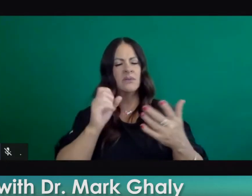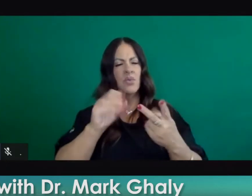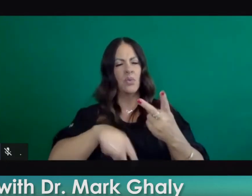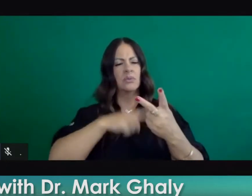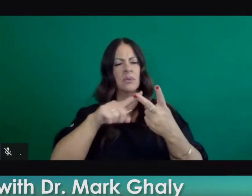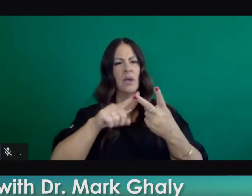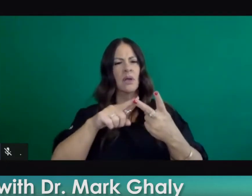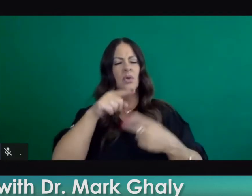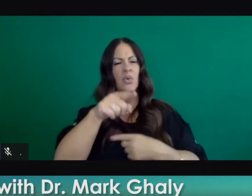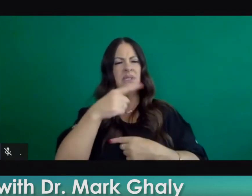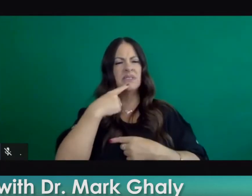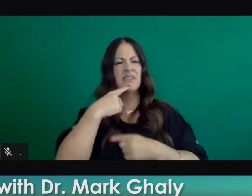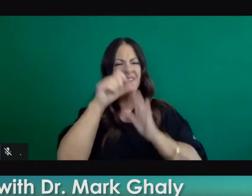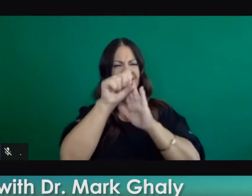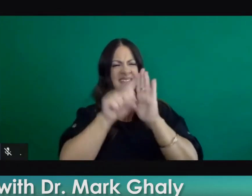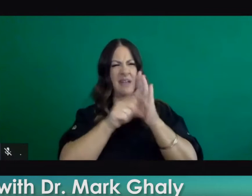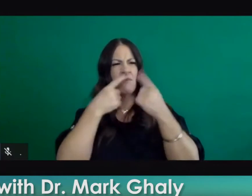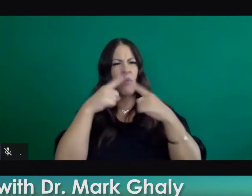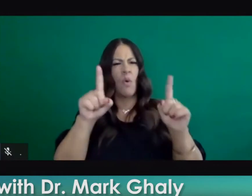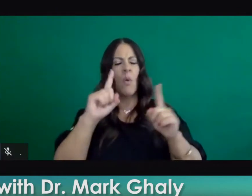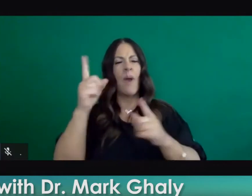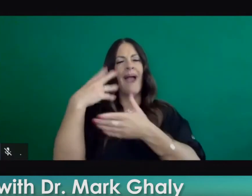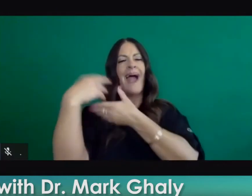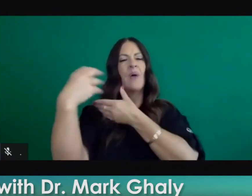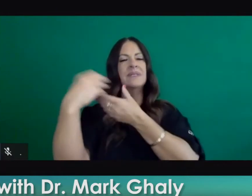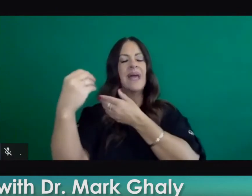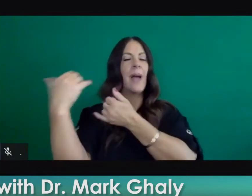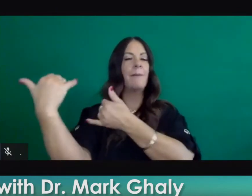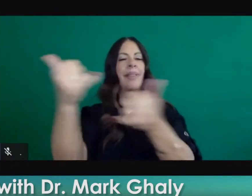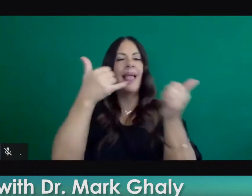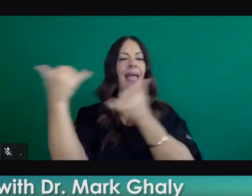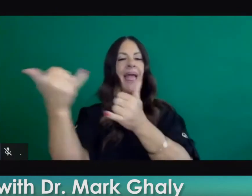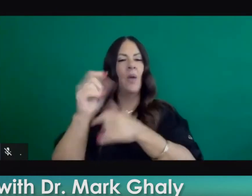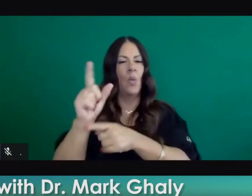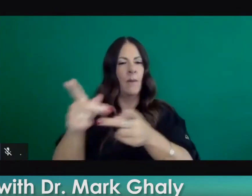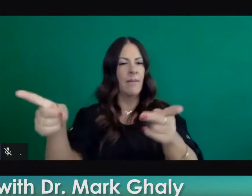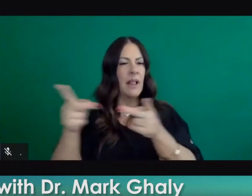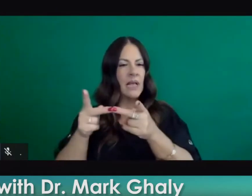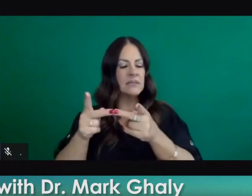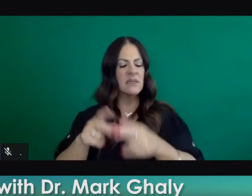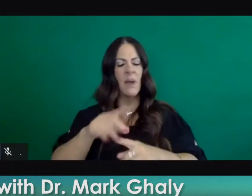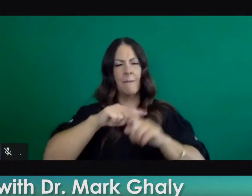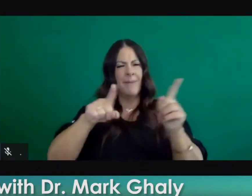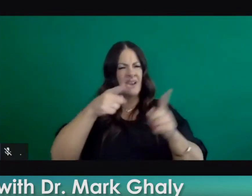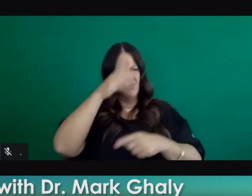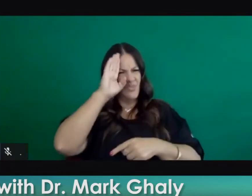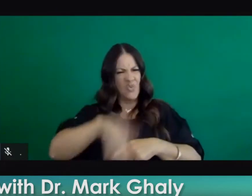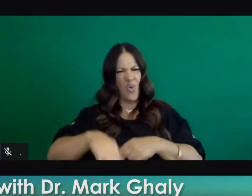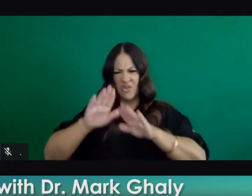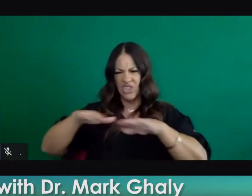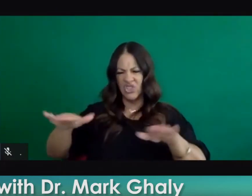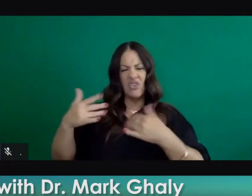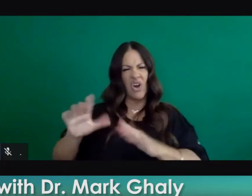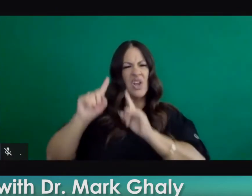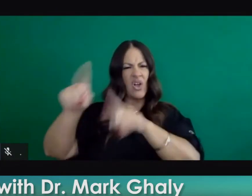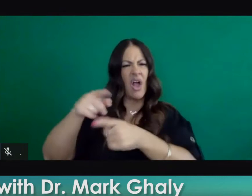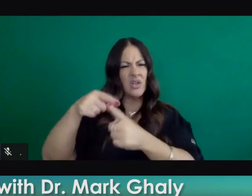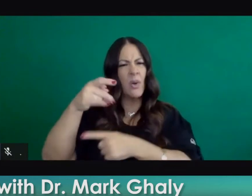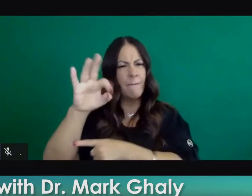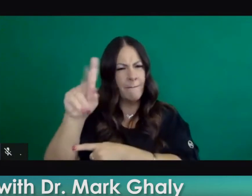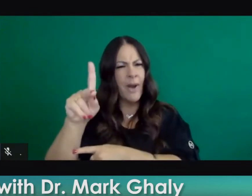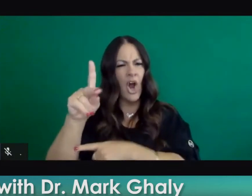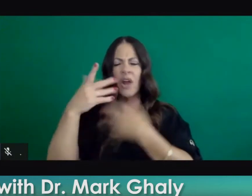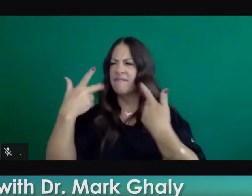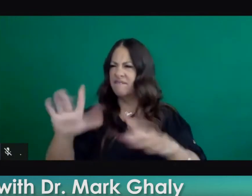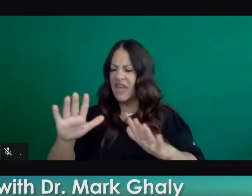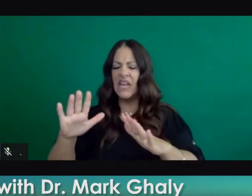outdoor playgrounds, yet in many areas of the state, children have been using public parks for months. Have community outbreaks been traced to